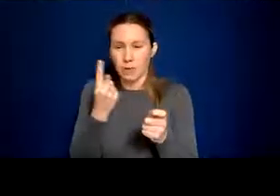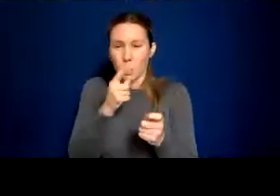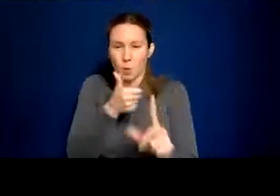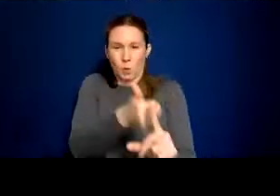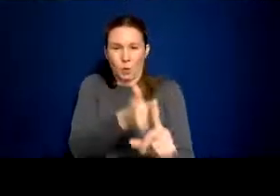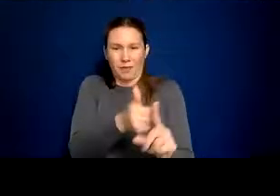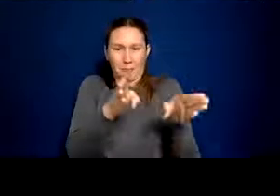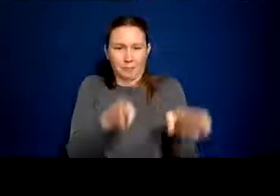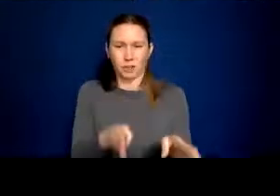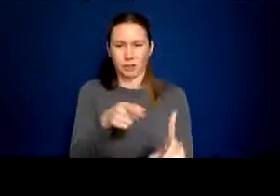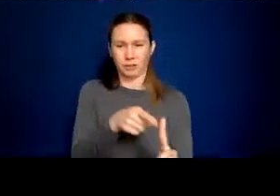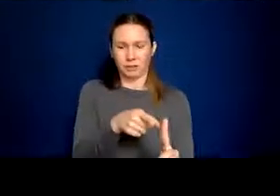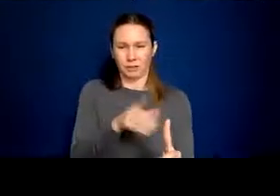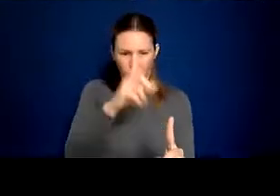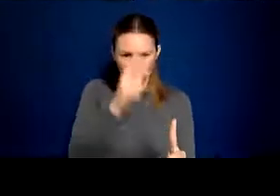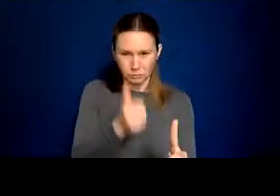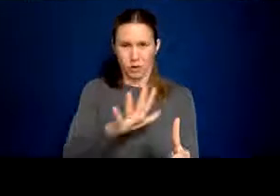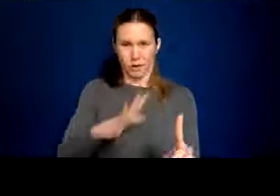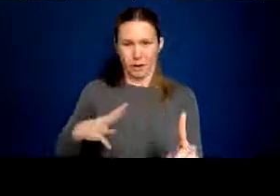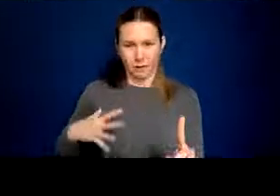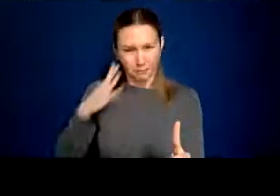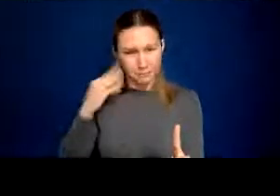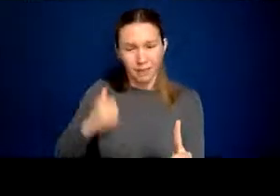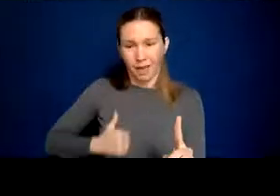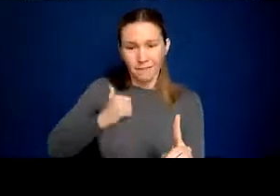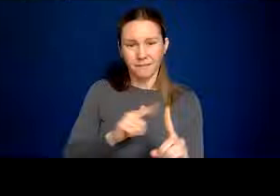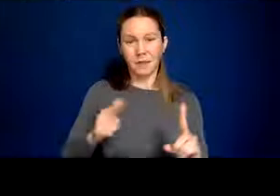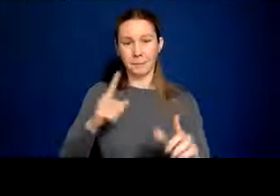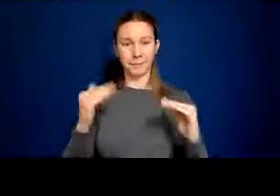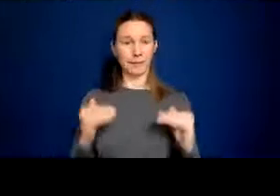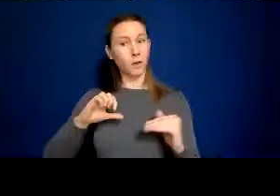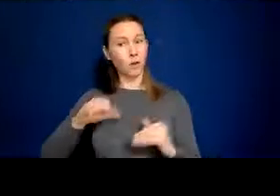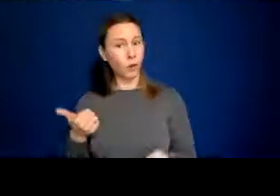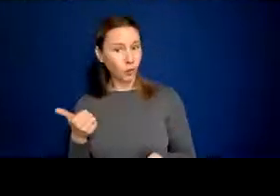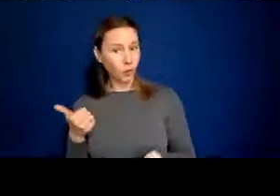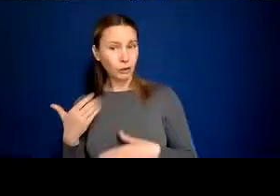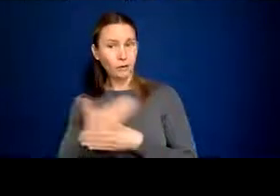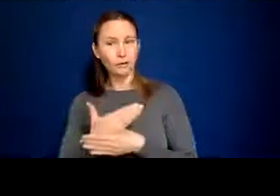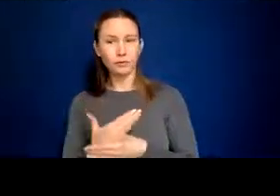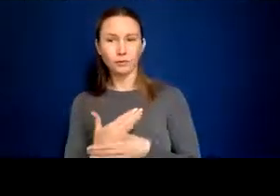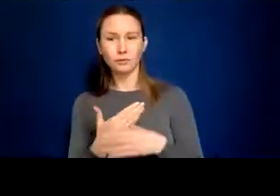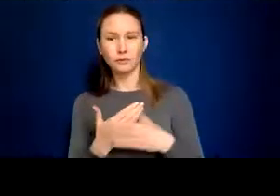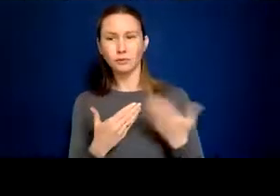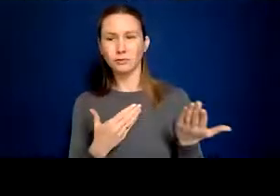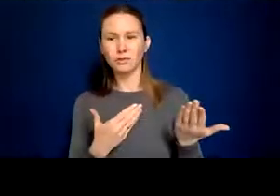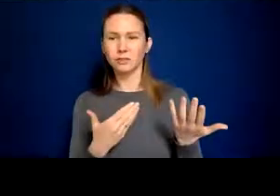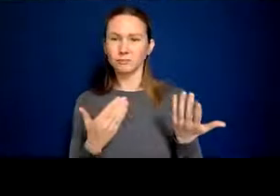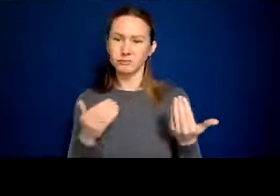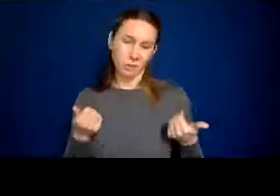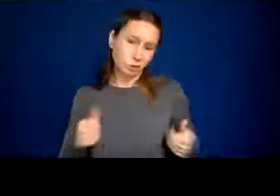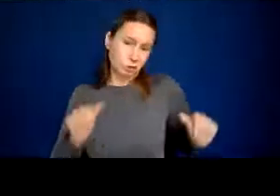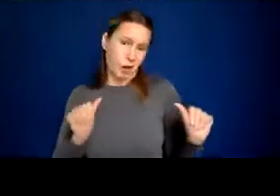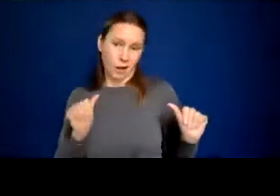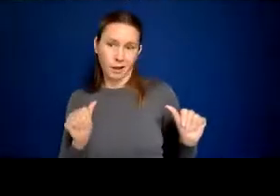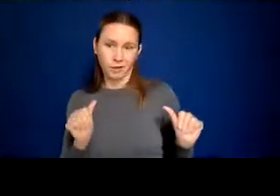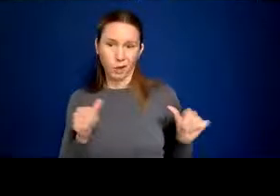is. But there are other interventions, what I'm calling here sensory stimulation, that are more across the board, and you can just try them, and they're kind